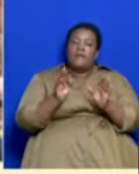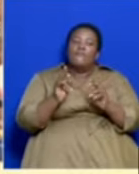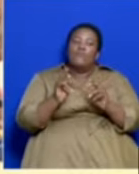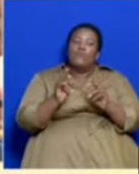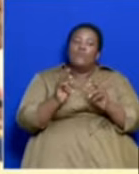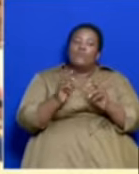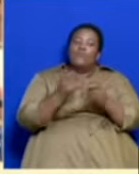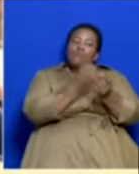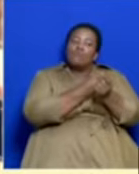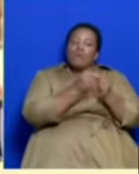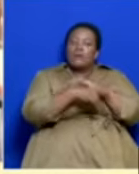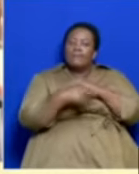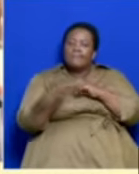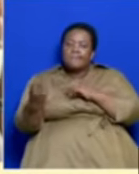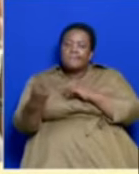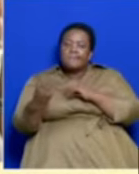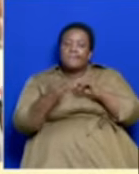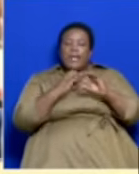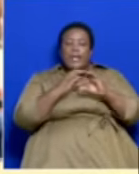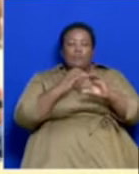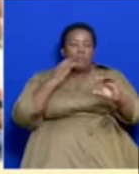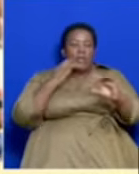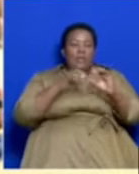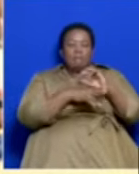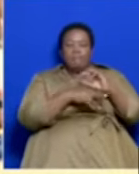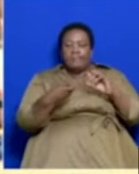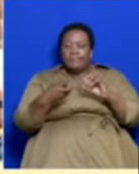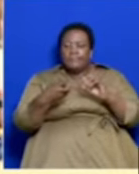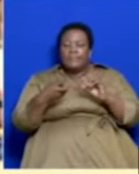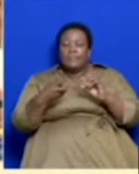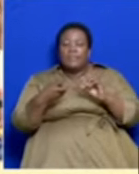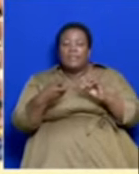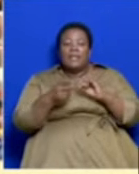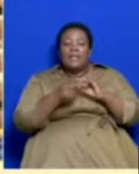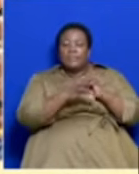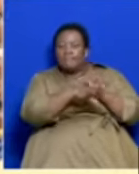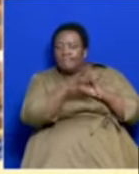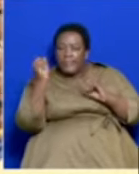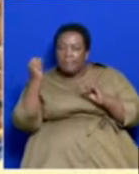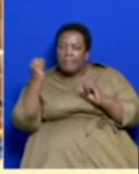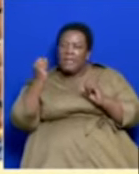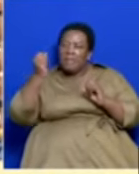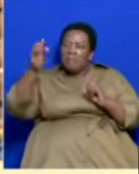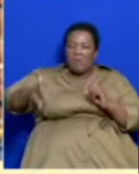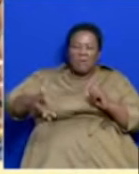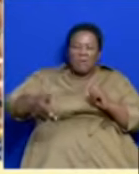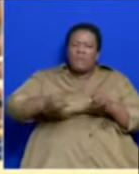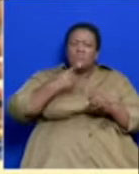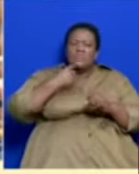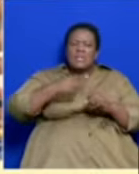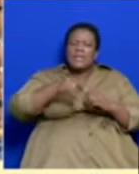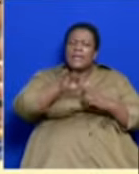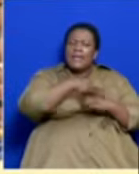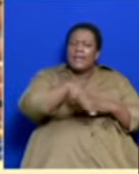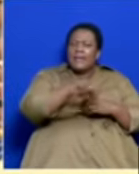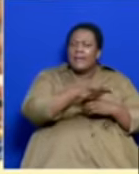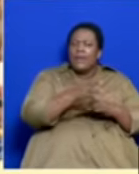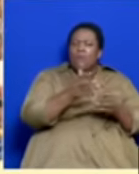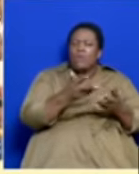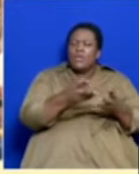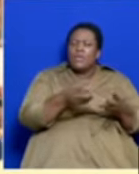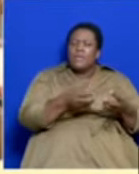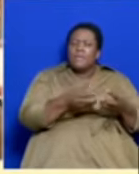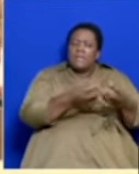trailer. You also say there was no location, no specified location where the goods were